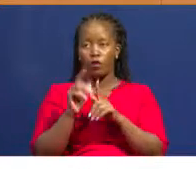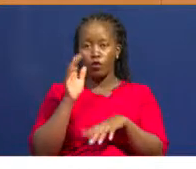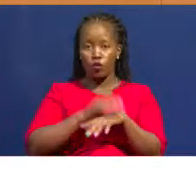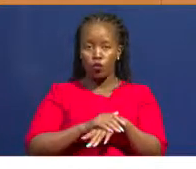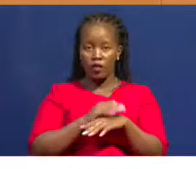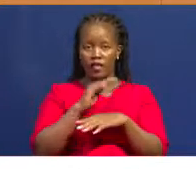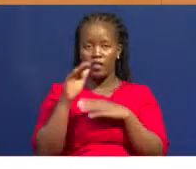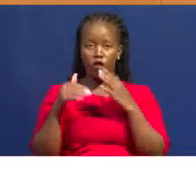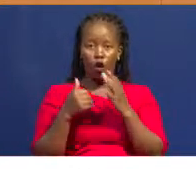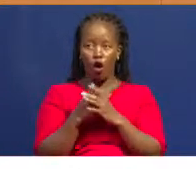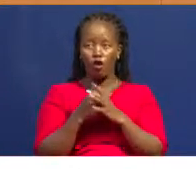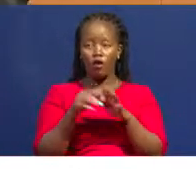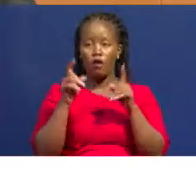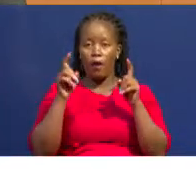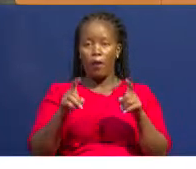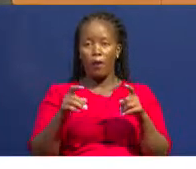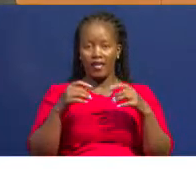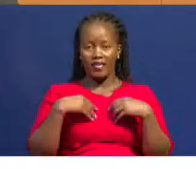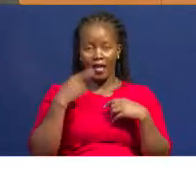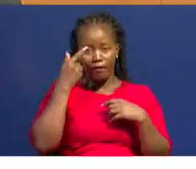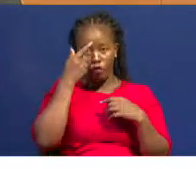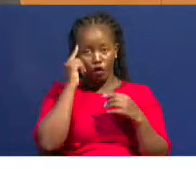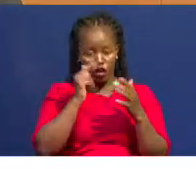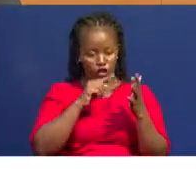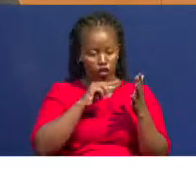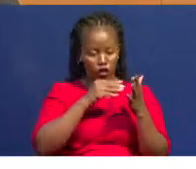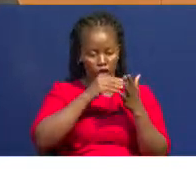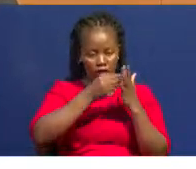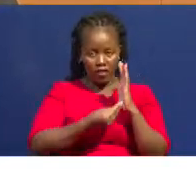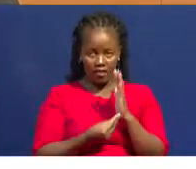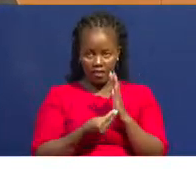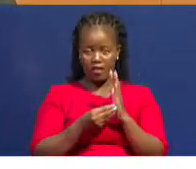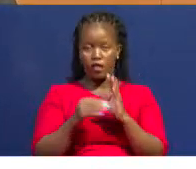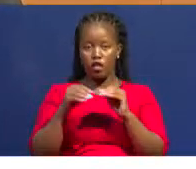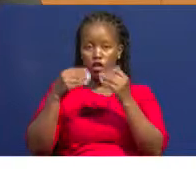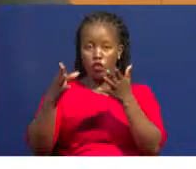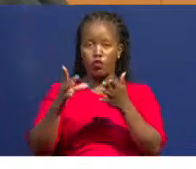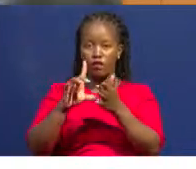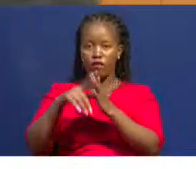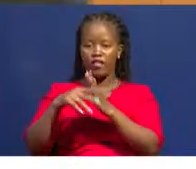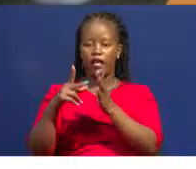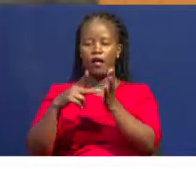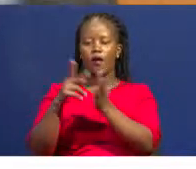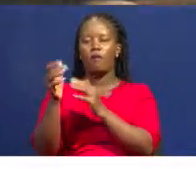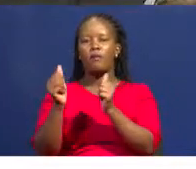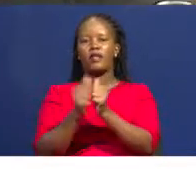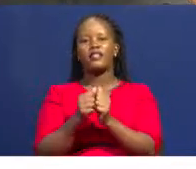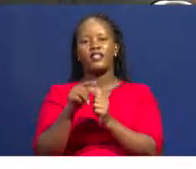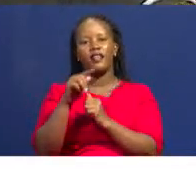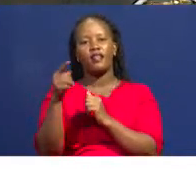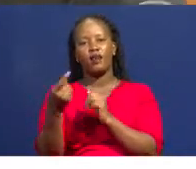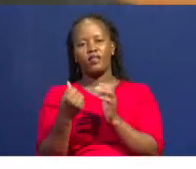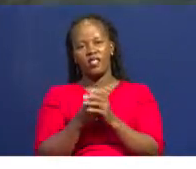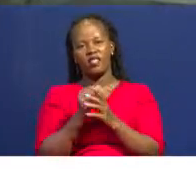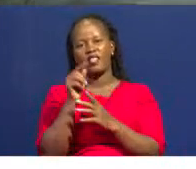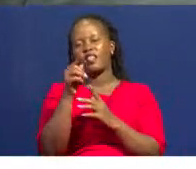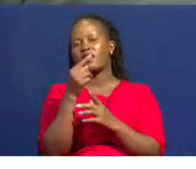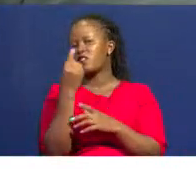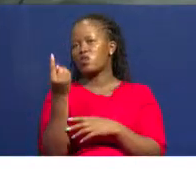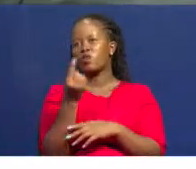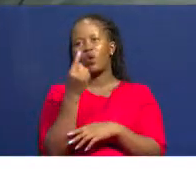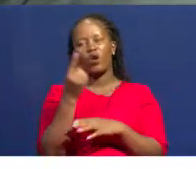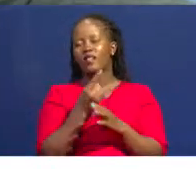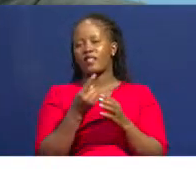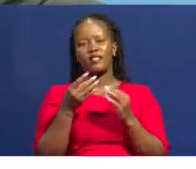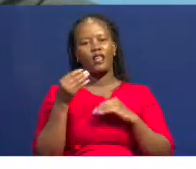original receipt, you give it, and then you forfeit the 10,000. This is a game of making money. Okay, let him respond